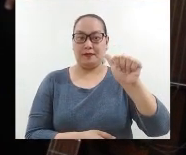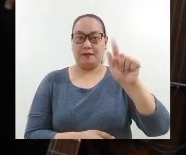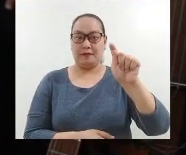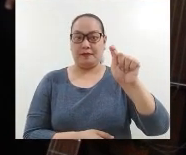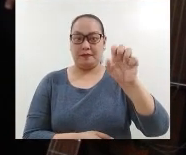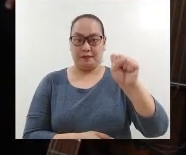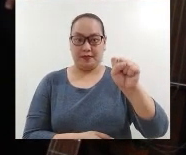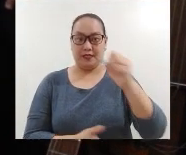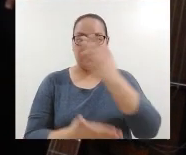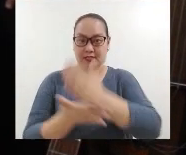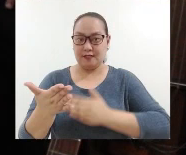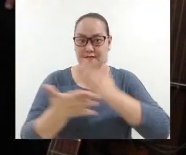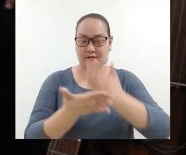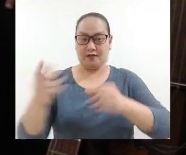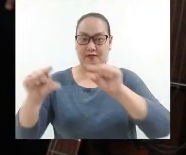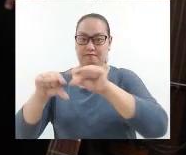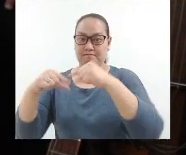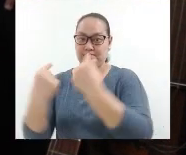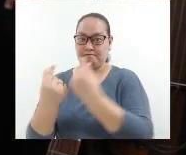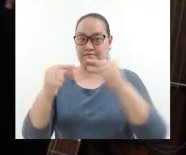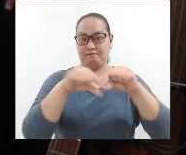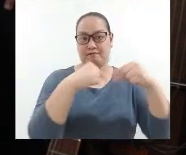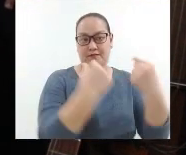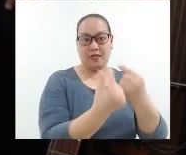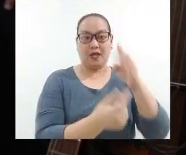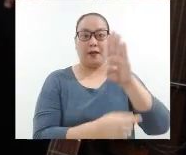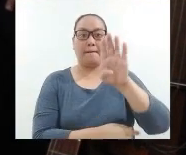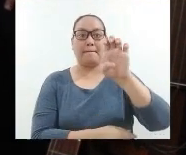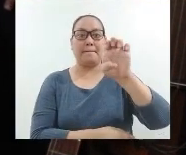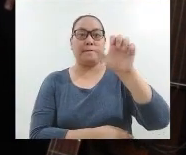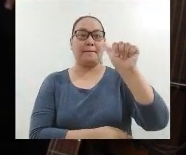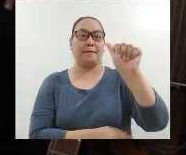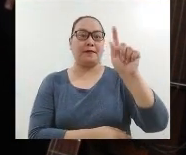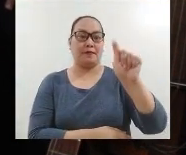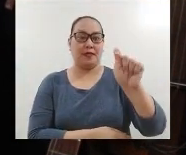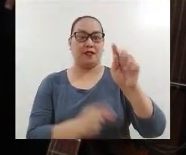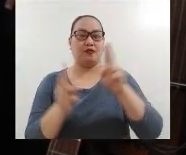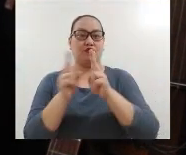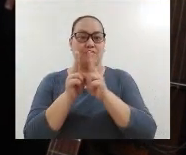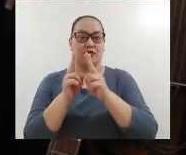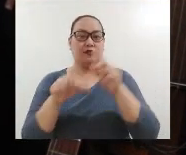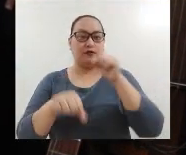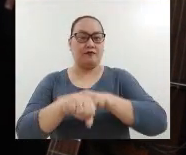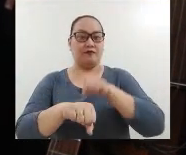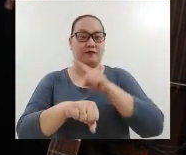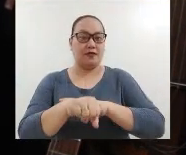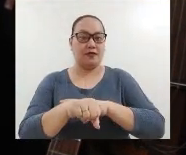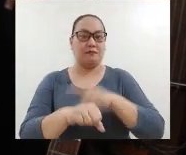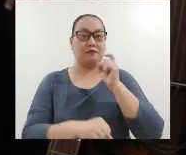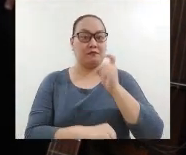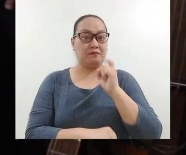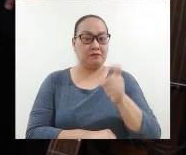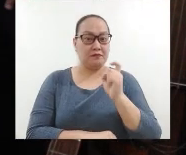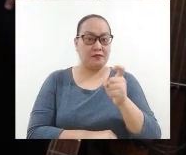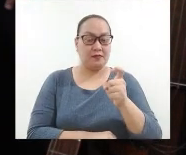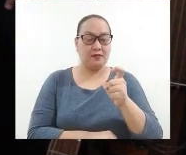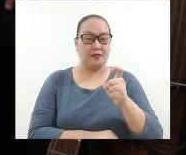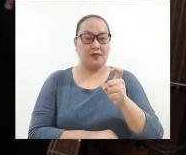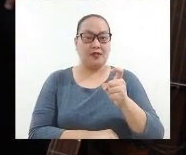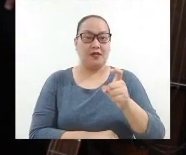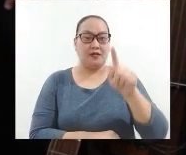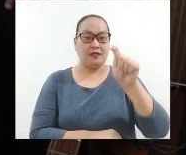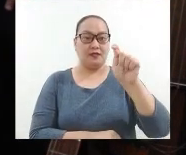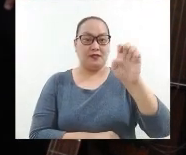groups. The beat is the unit of time that we use for this because tempo or speed in music